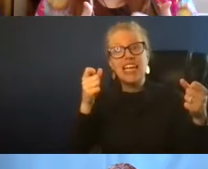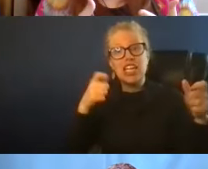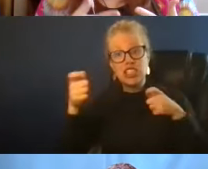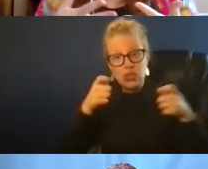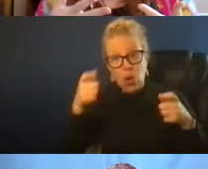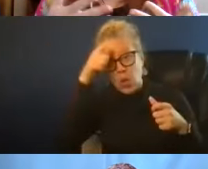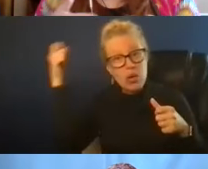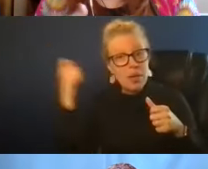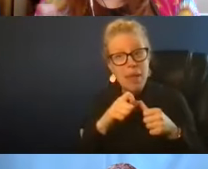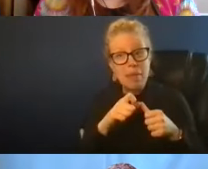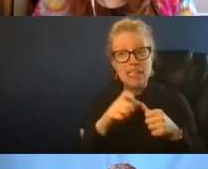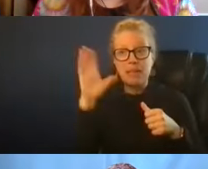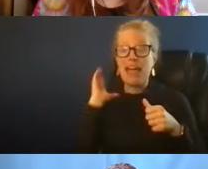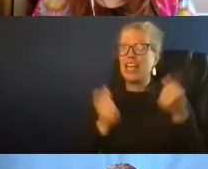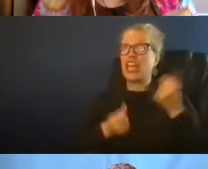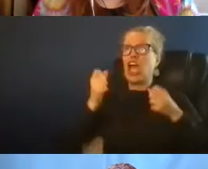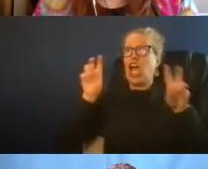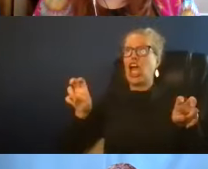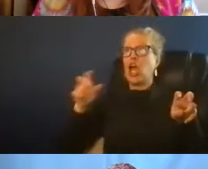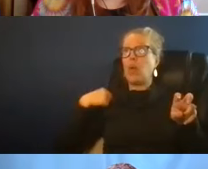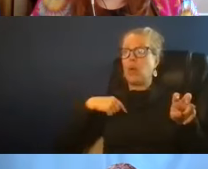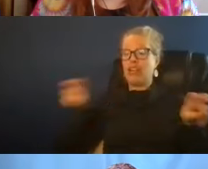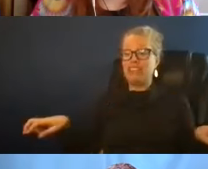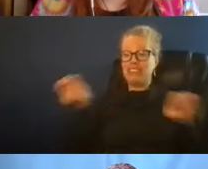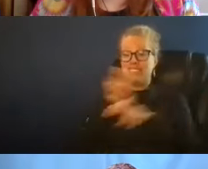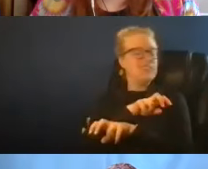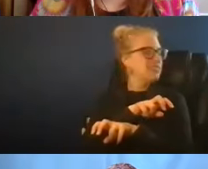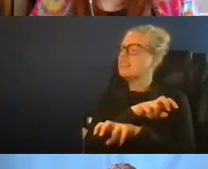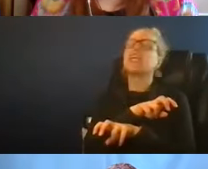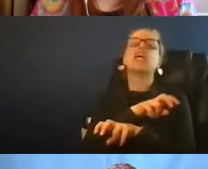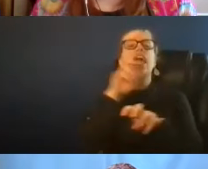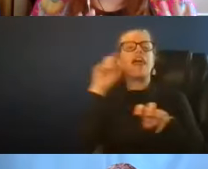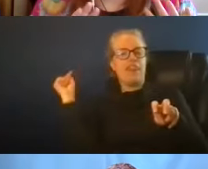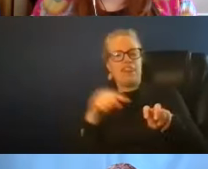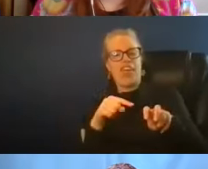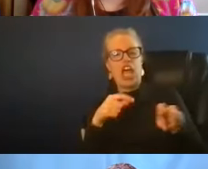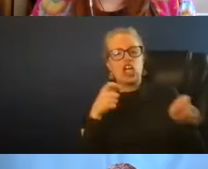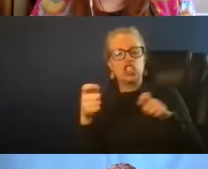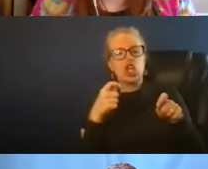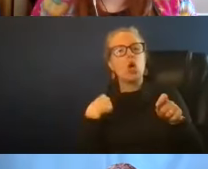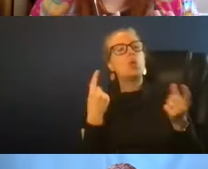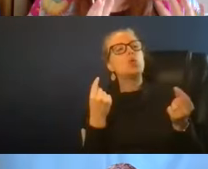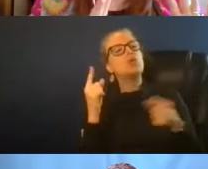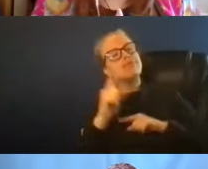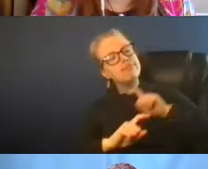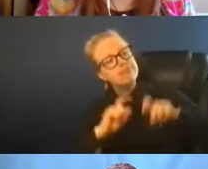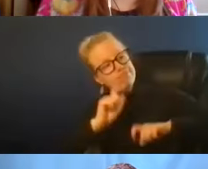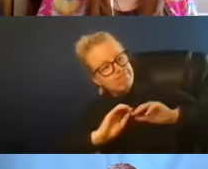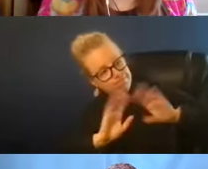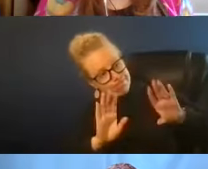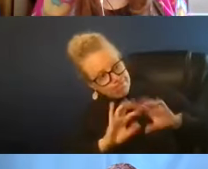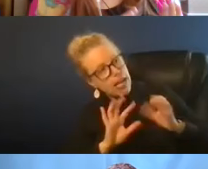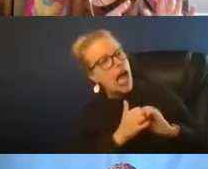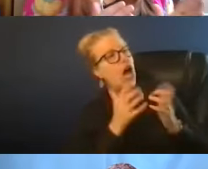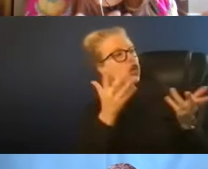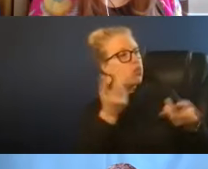sure that the survivors we're working with are the ones who are in charge. All we're doing is asking the questions. How do you want to